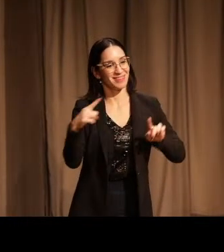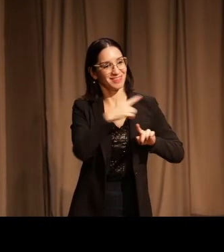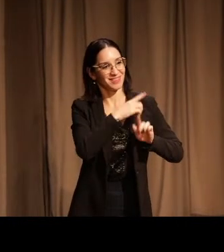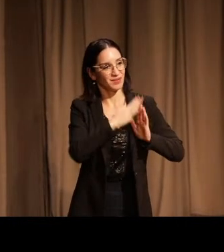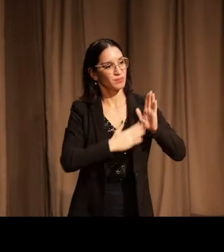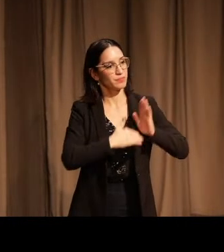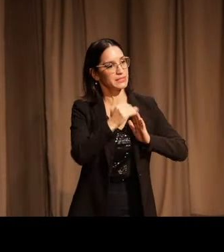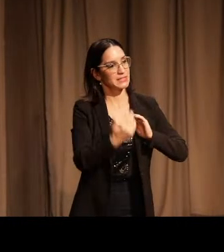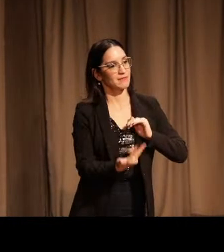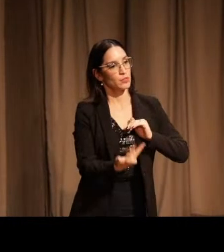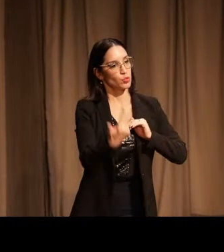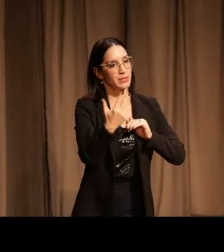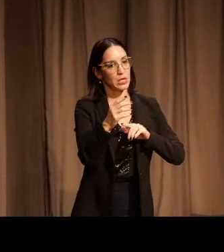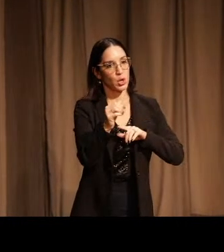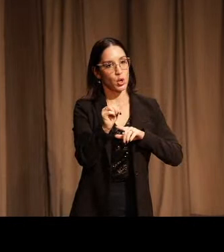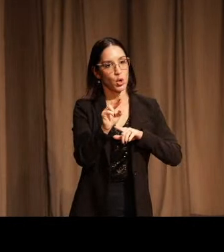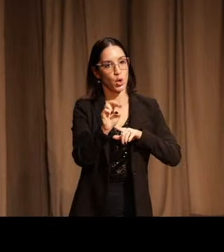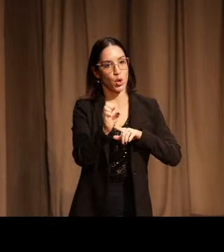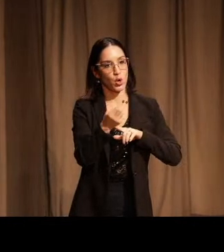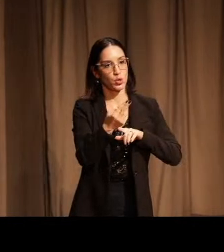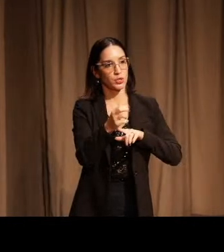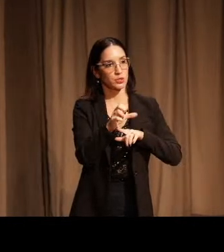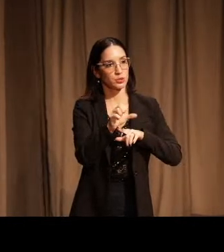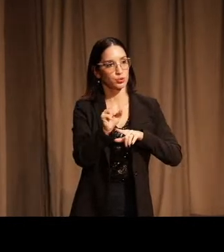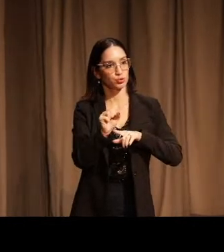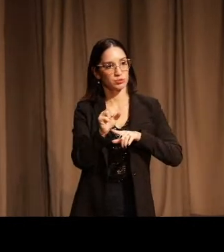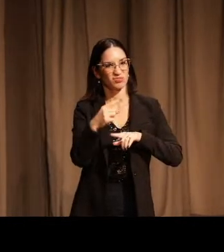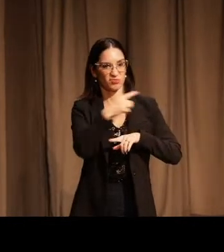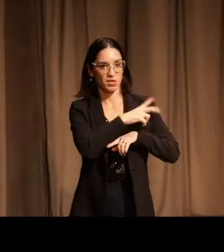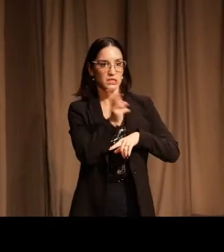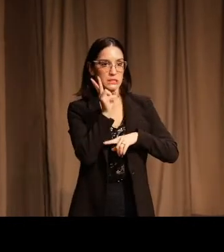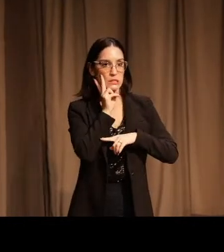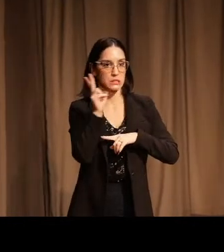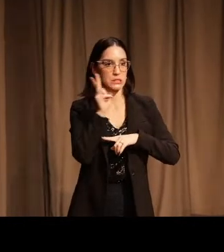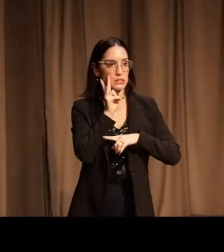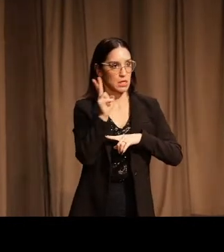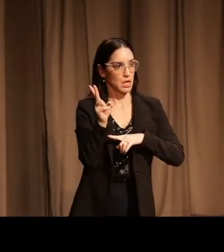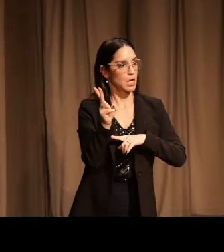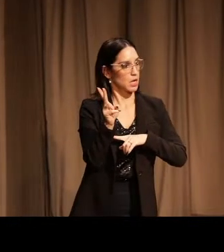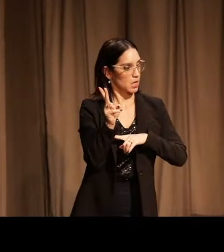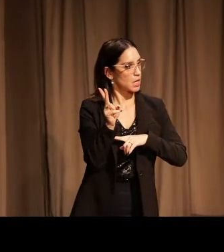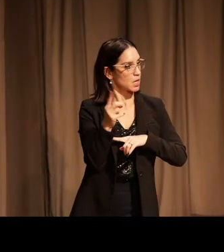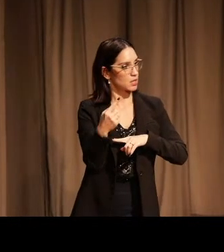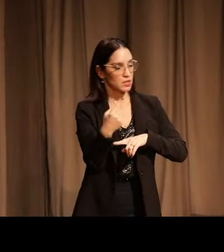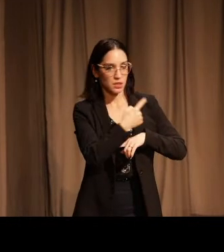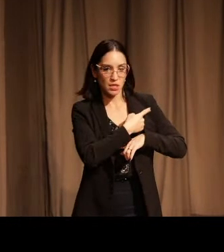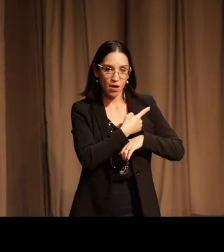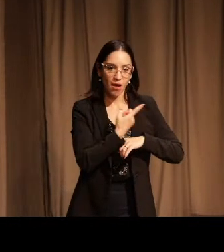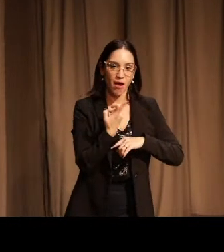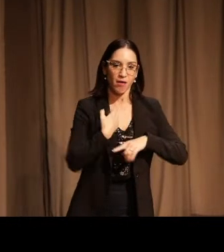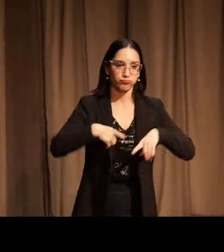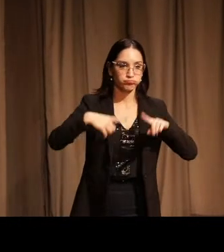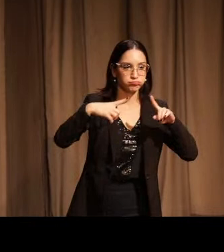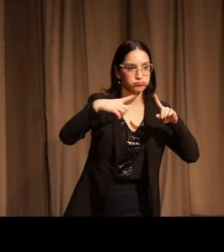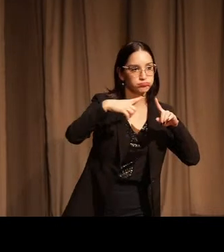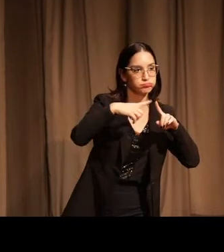3 arches, which you also see within the space, right? The installation has this vinyl